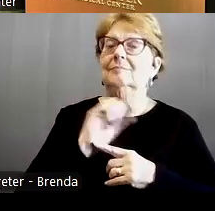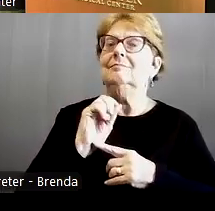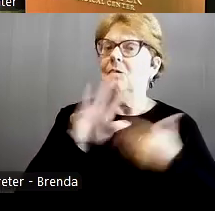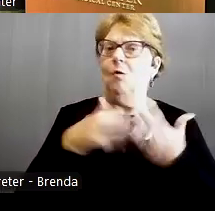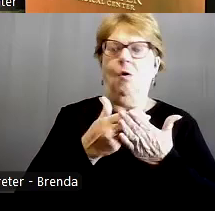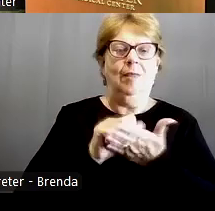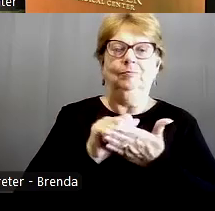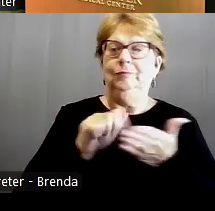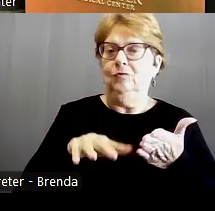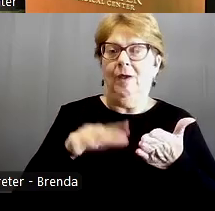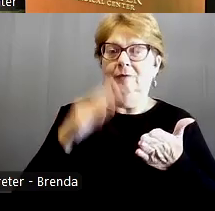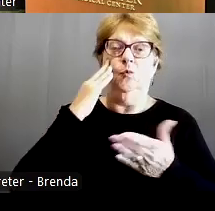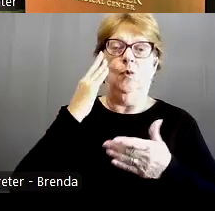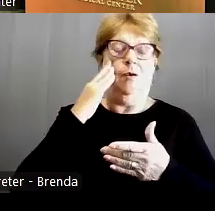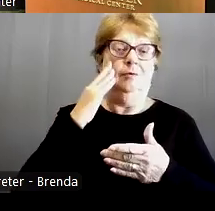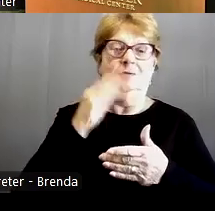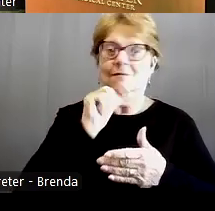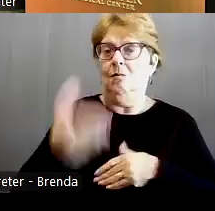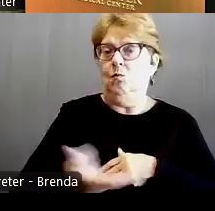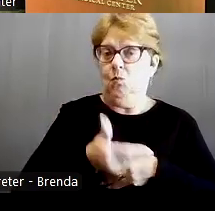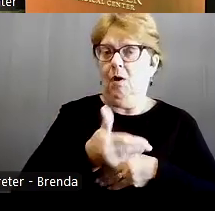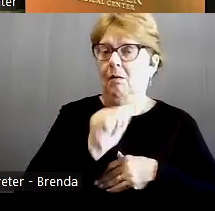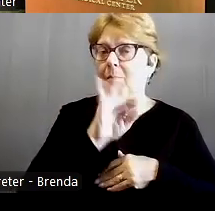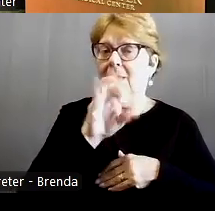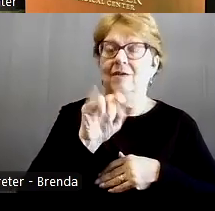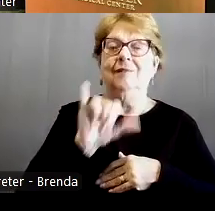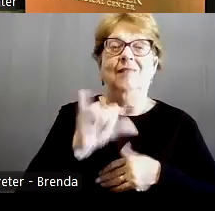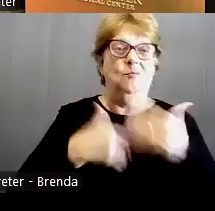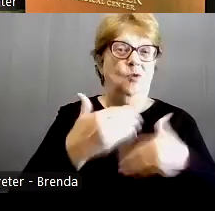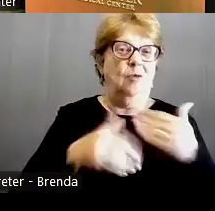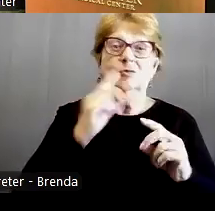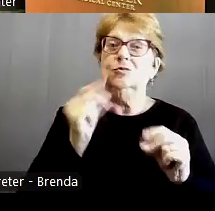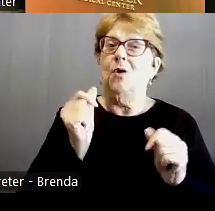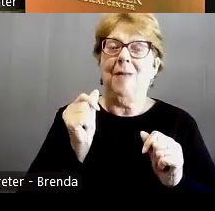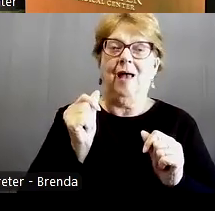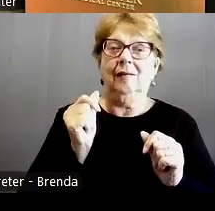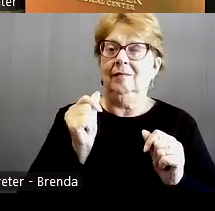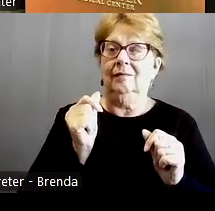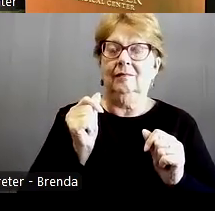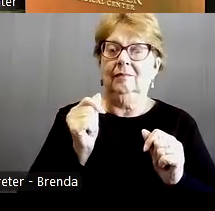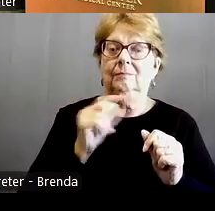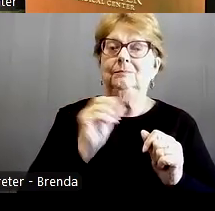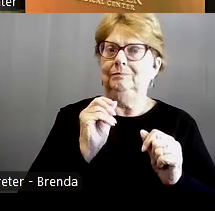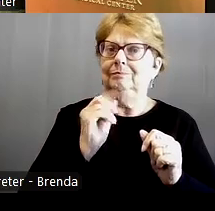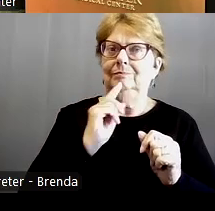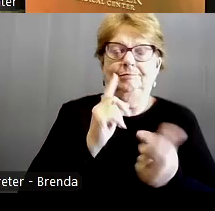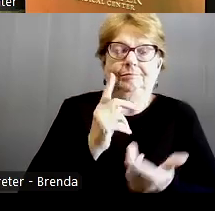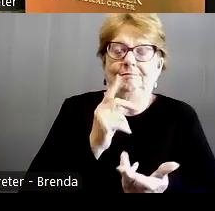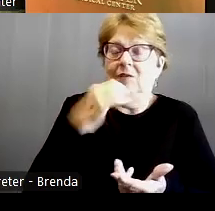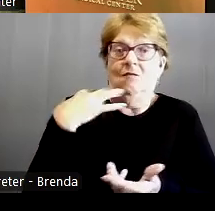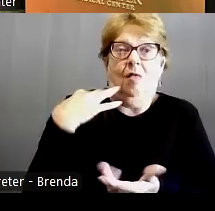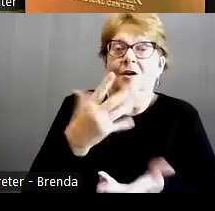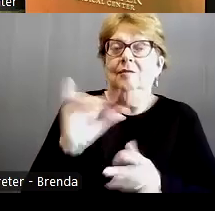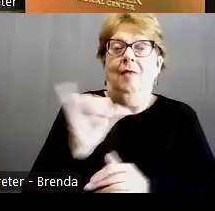of unwelcome affect. This process is automatic and as involuntary as a headache